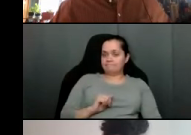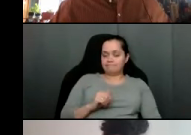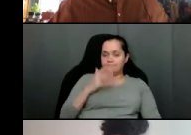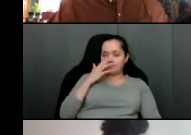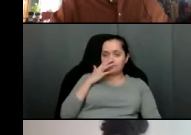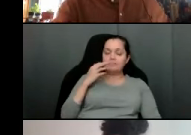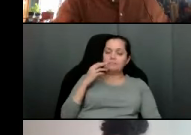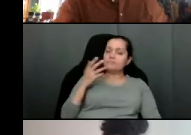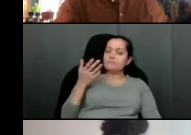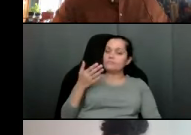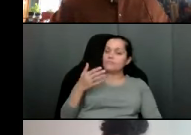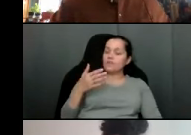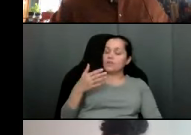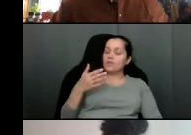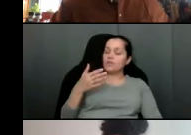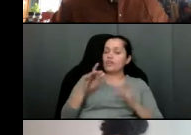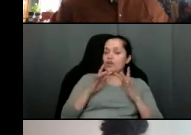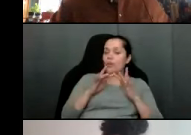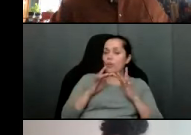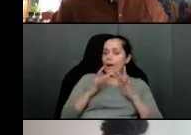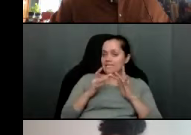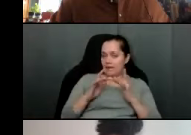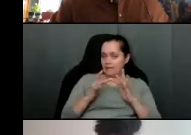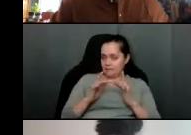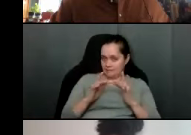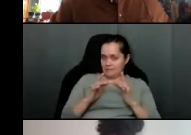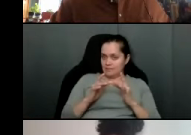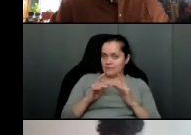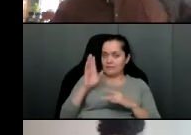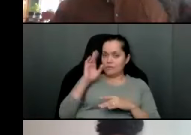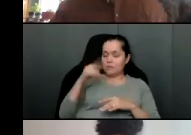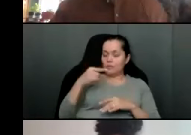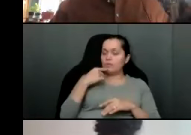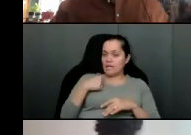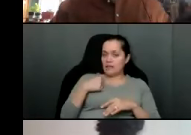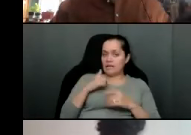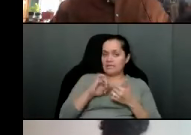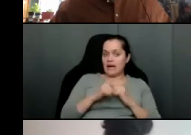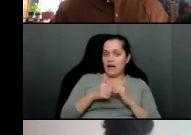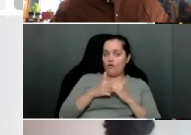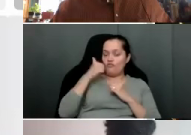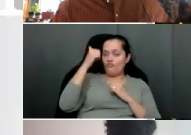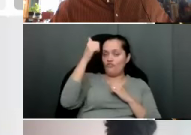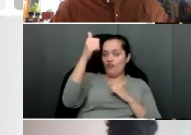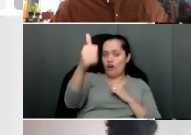Well, there's a handy little website that will tell us